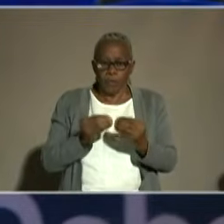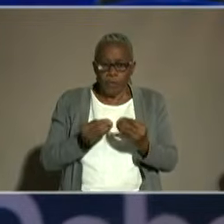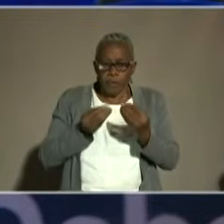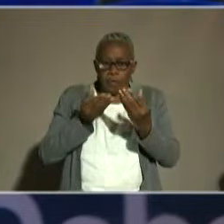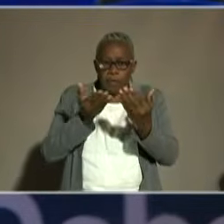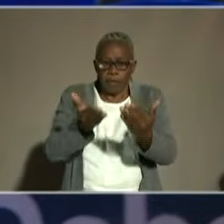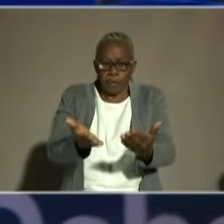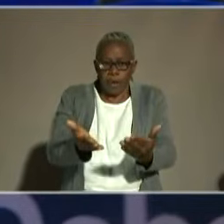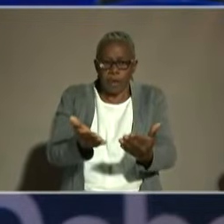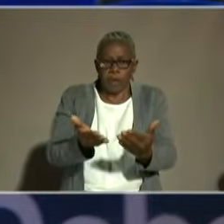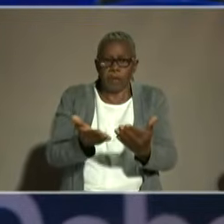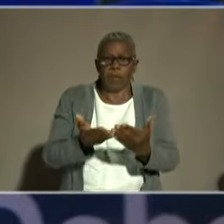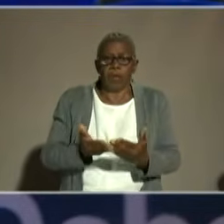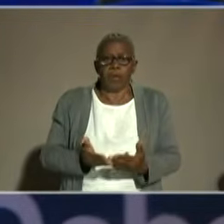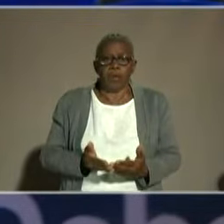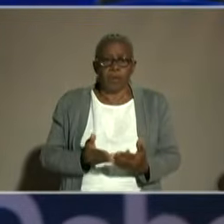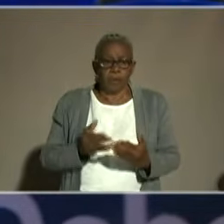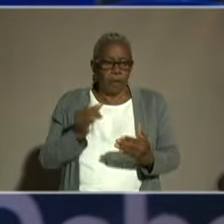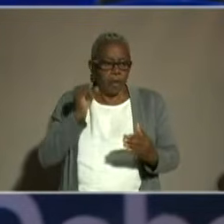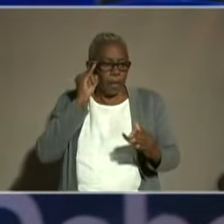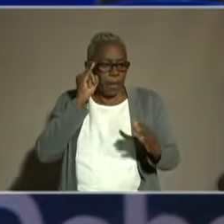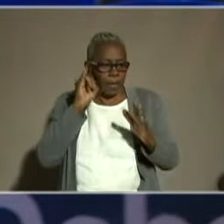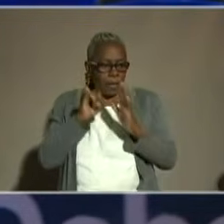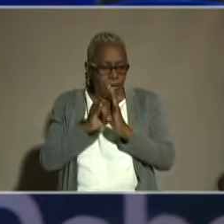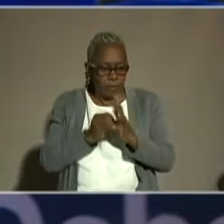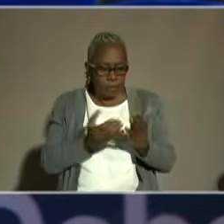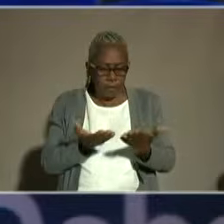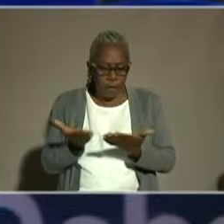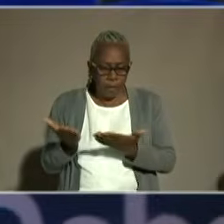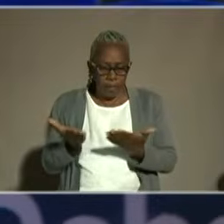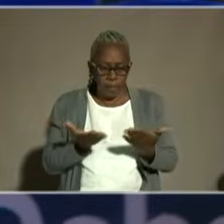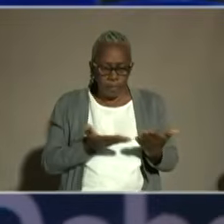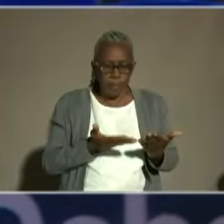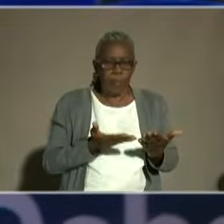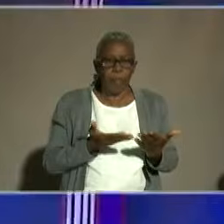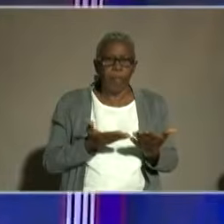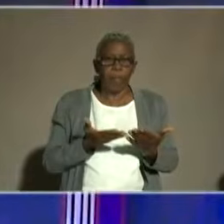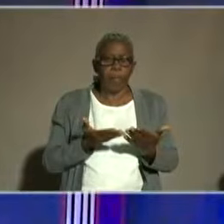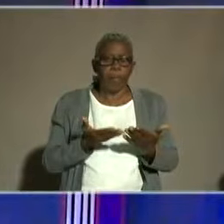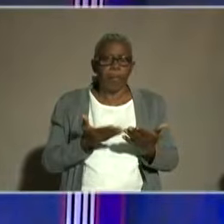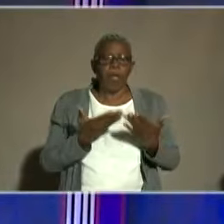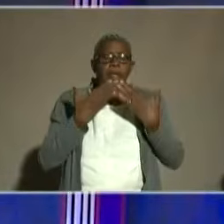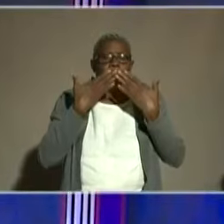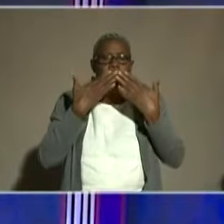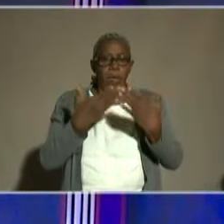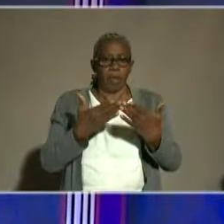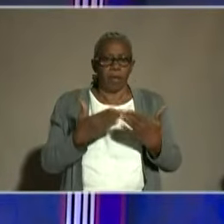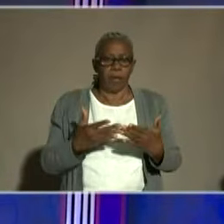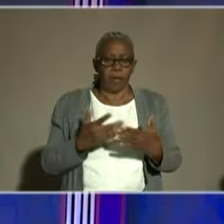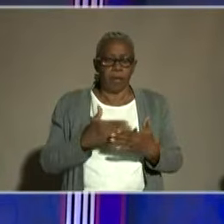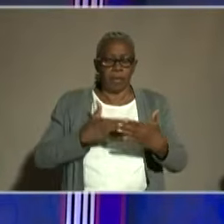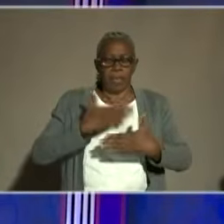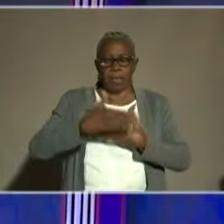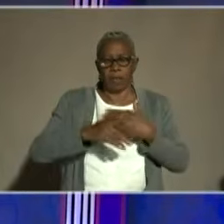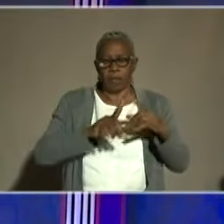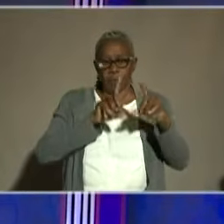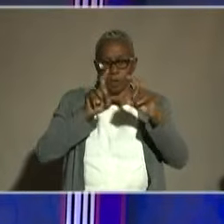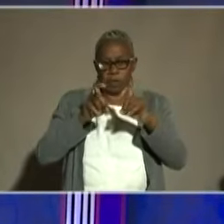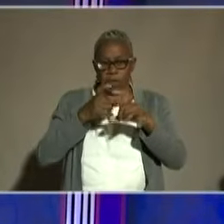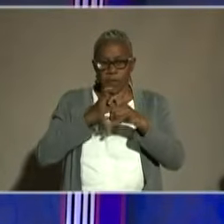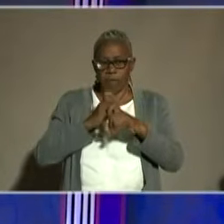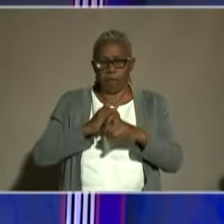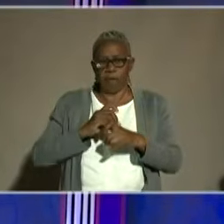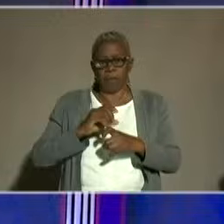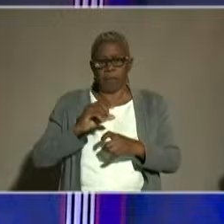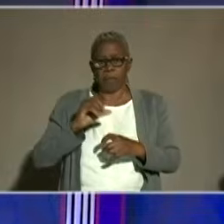services is to identify the persons who need it. Thank you, Dr. Holness. Our next question is from Giovanni